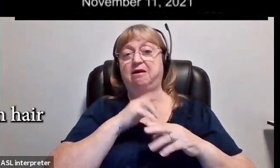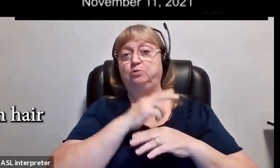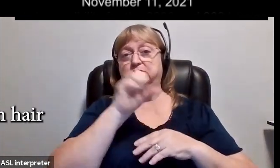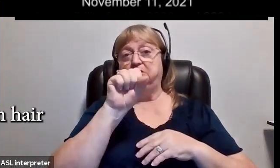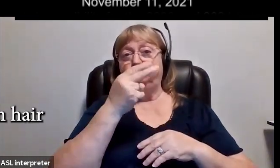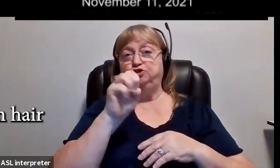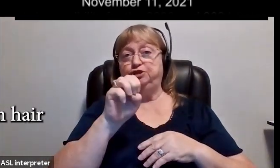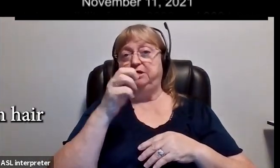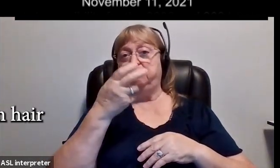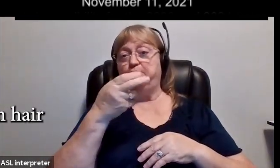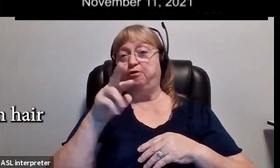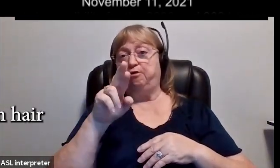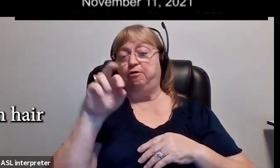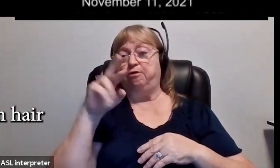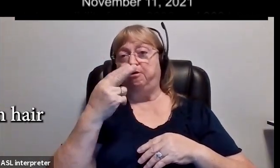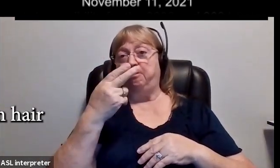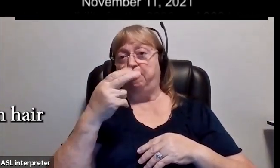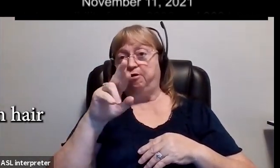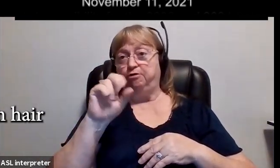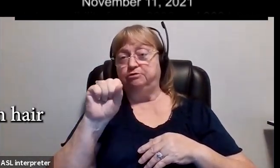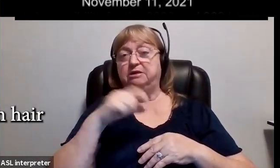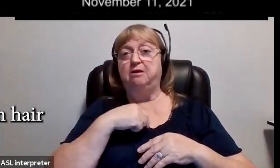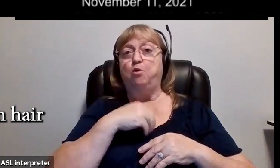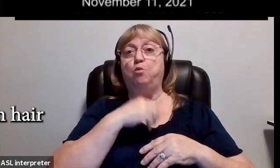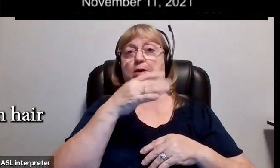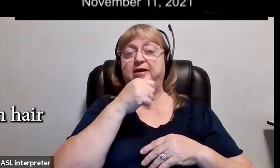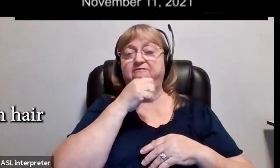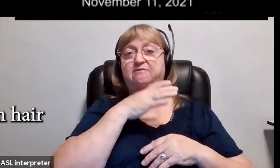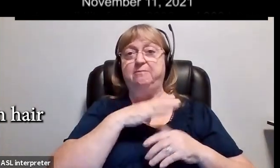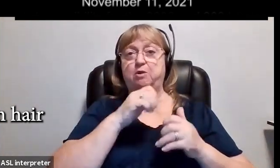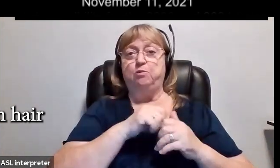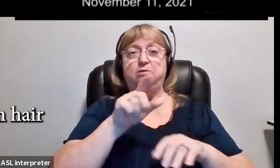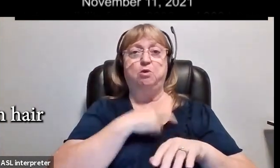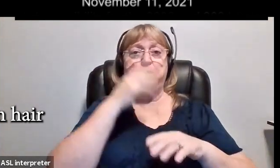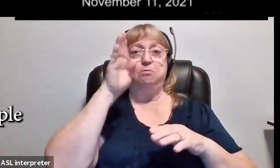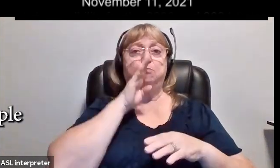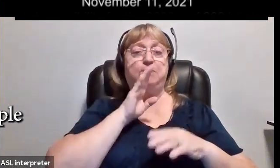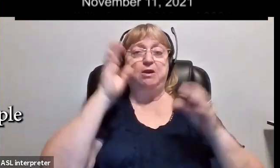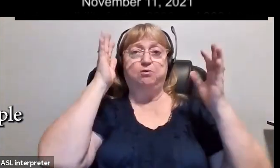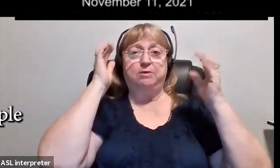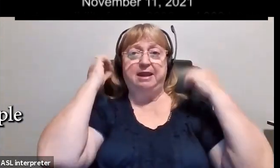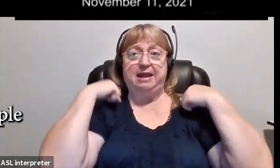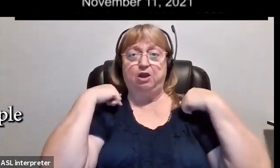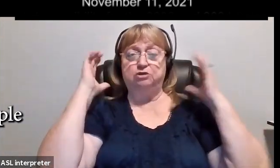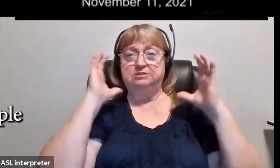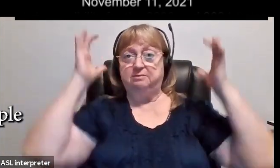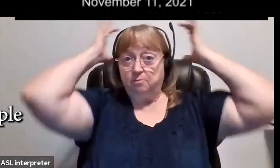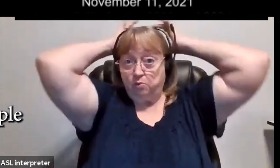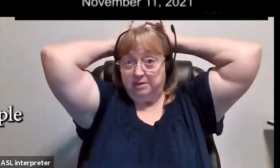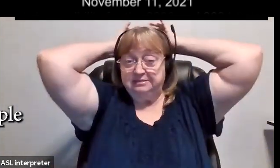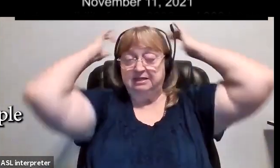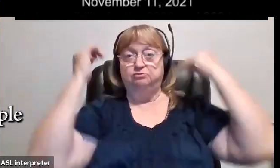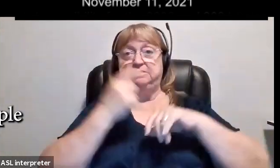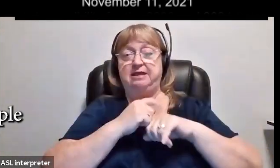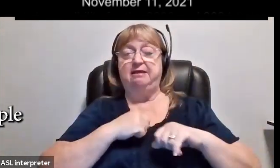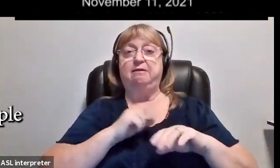hers. I am a white female with long brown hair. It's in a ponytail today. I'm wearing my favorite